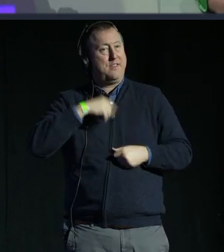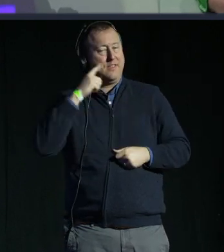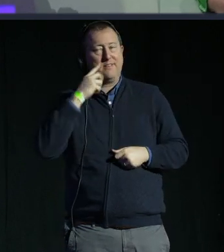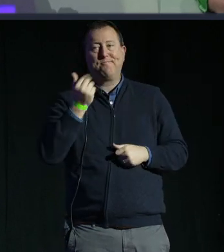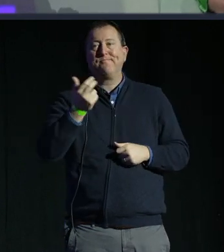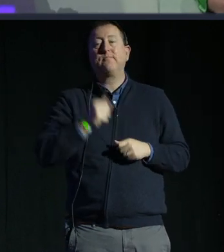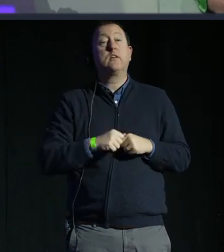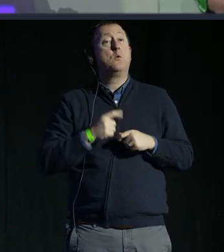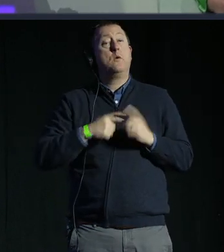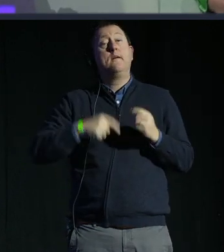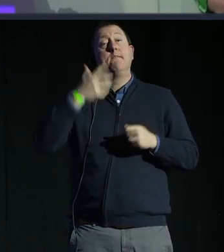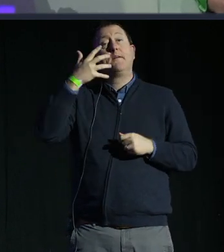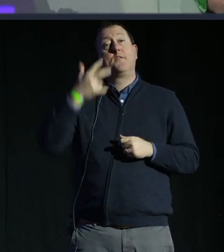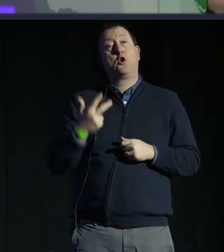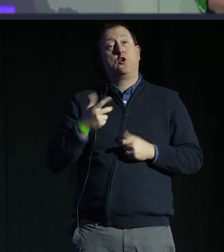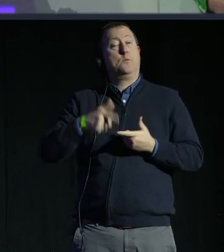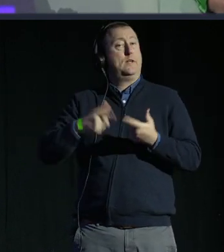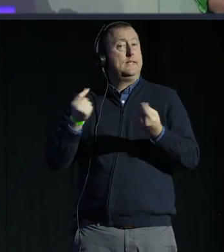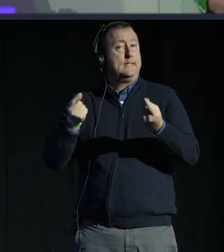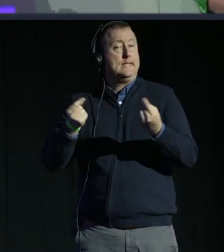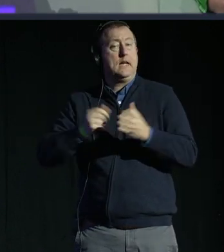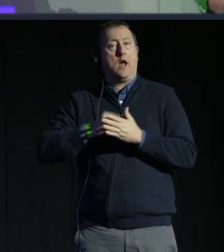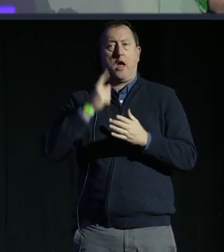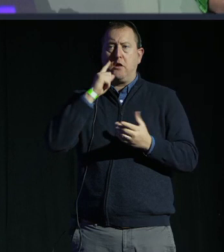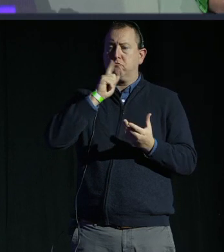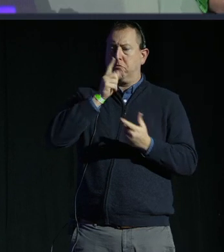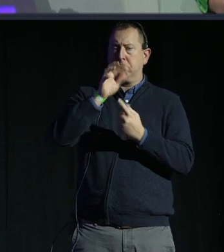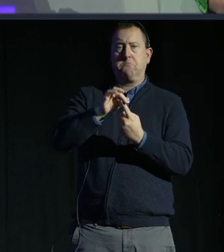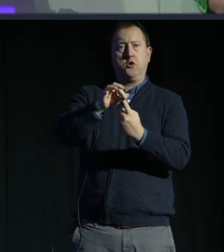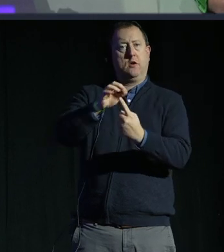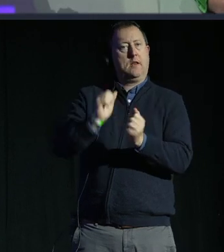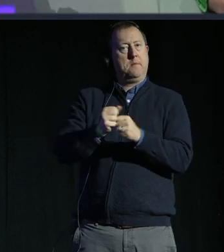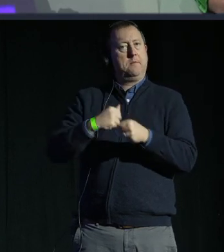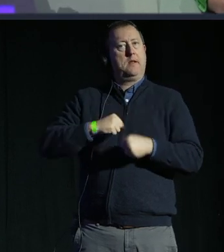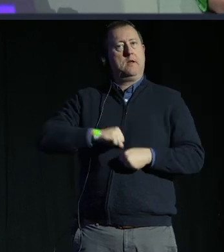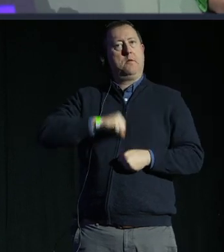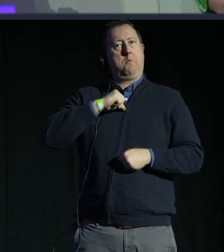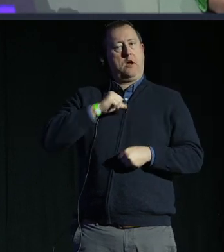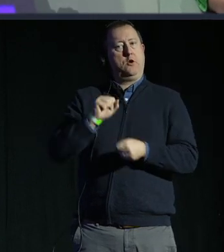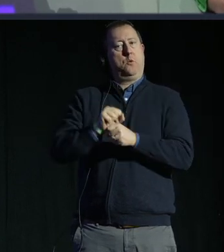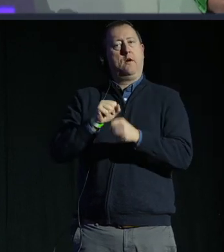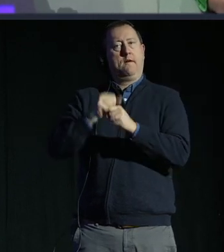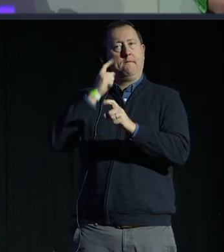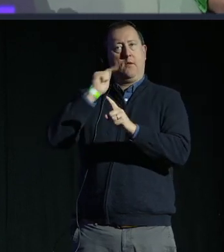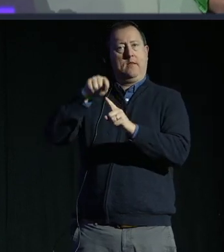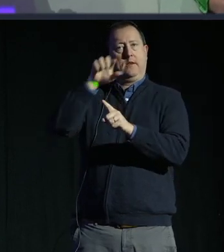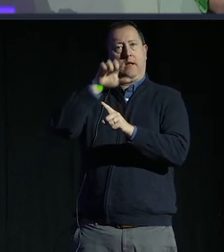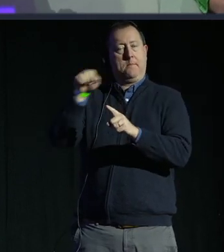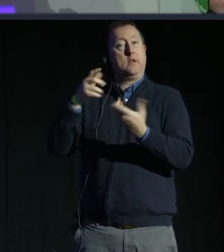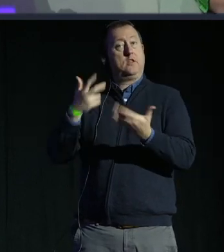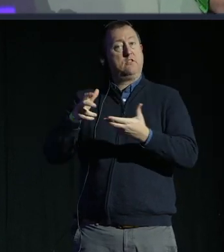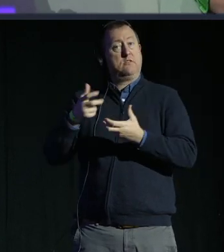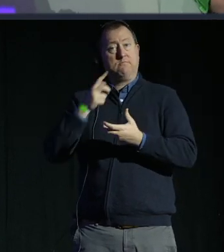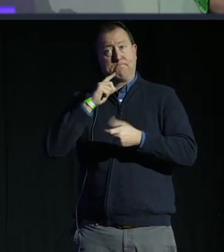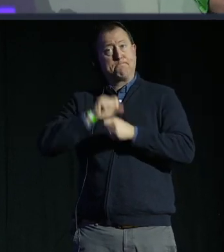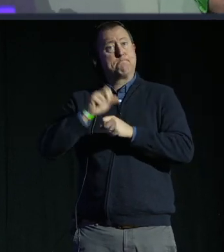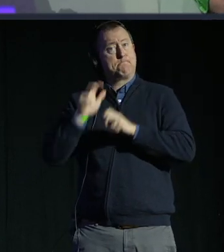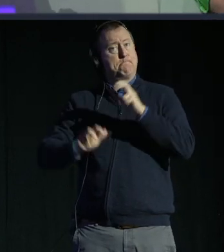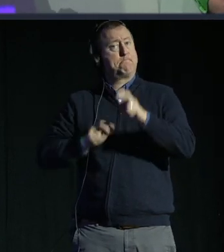Fifth Third did in this case, I think, was really unique and makes me really proud to work for a company that is invested in this way, and